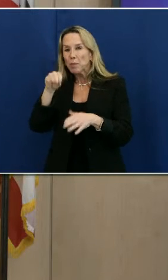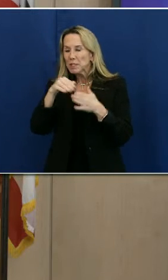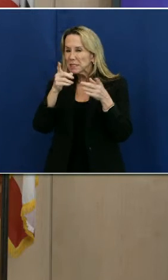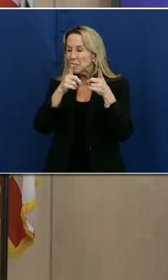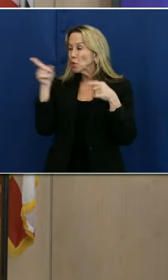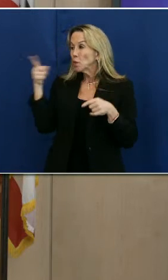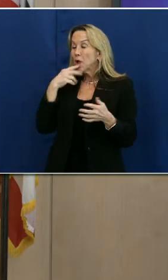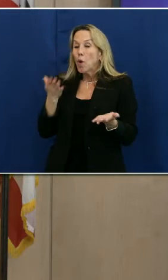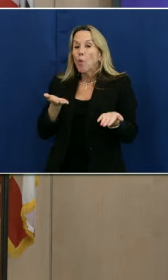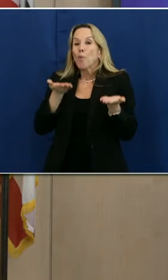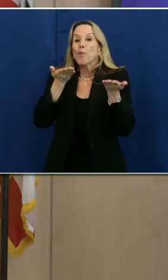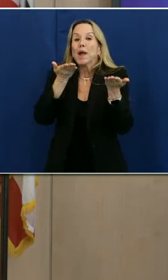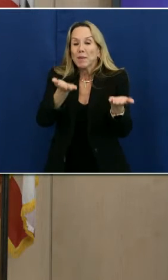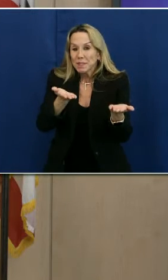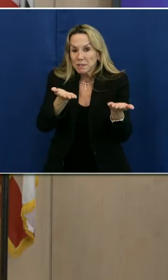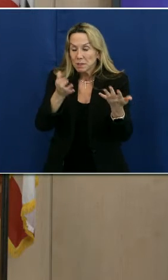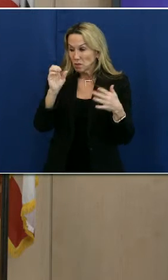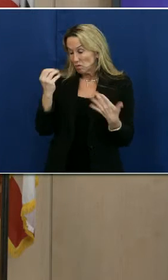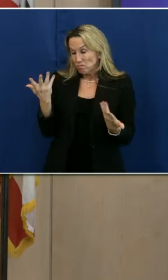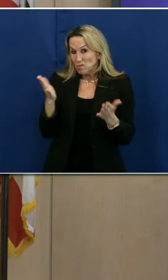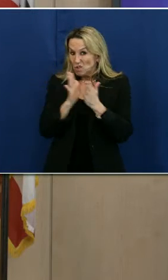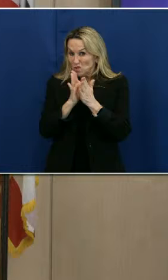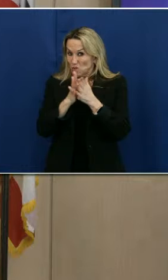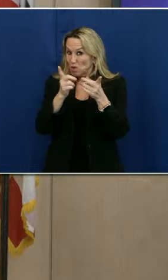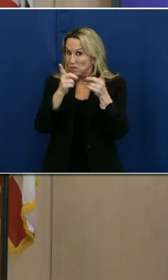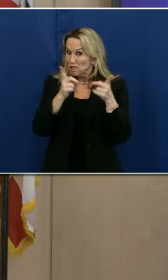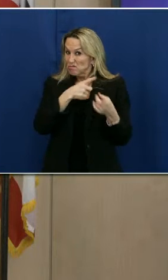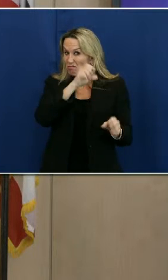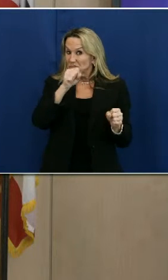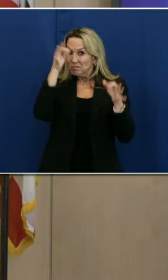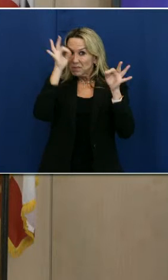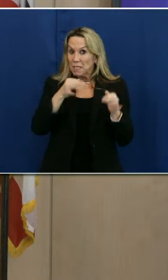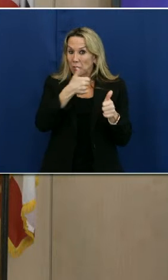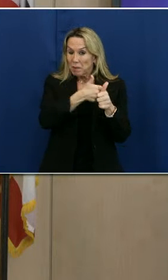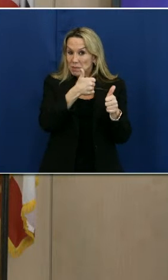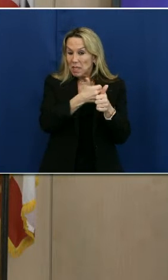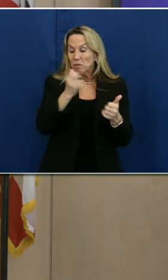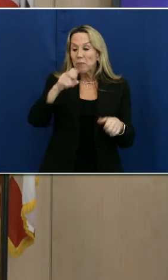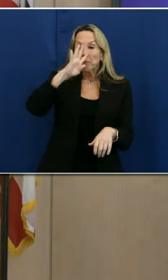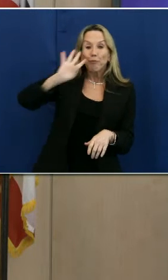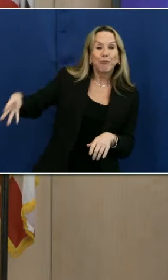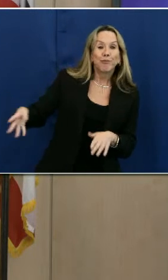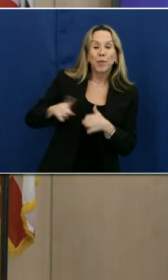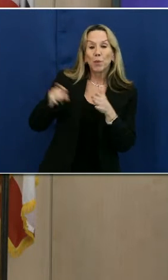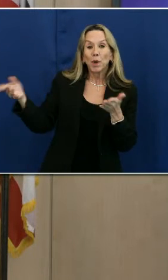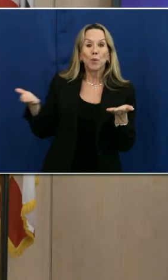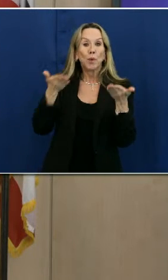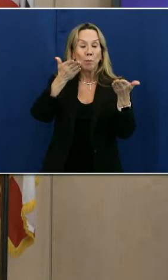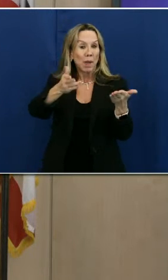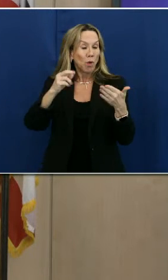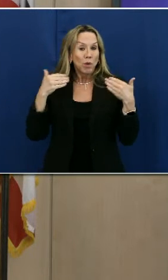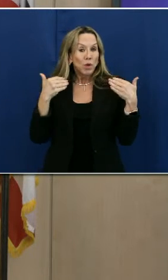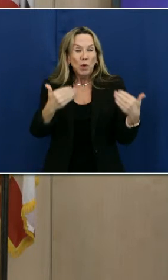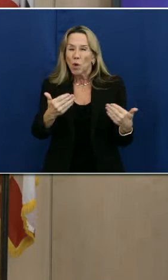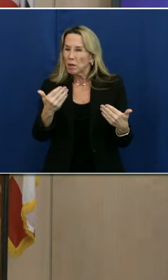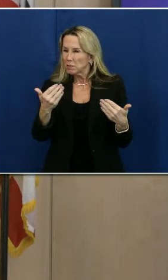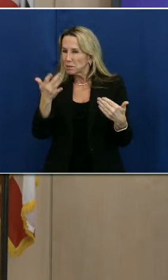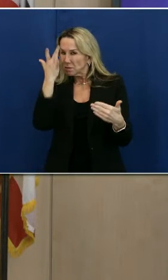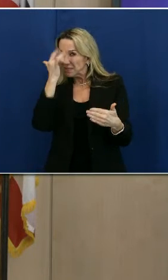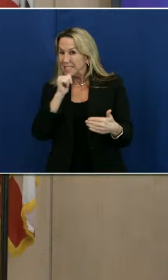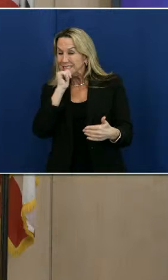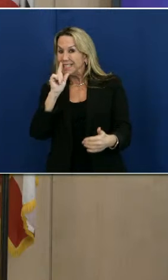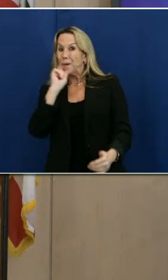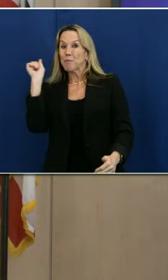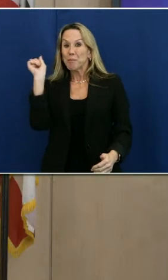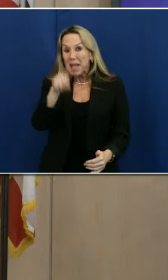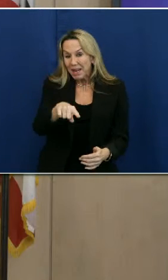those are recommendations, so the school district might have some discretion about saying, well, we will ignore the recommendation because it's not a strict